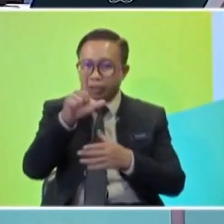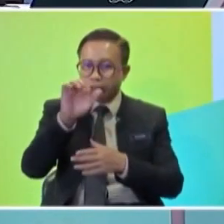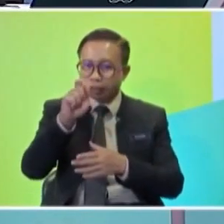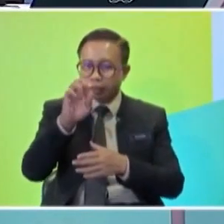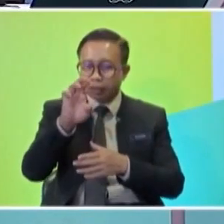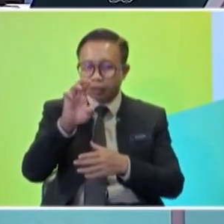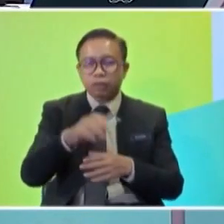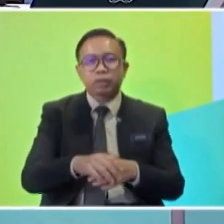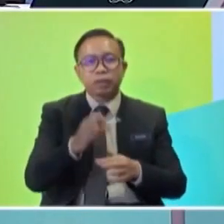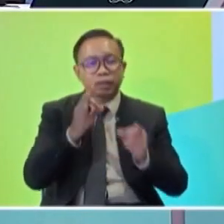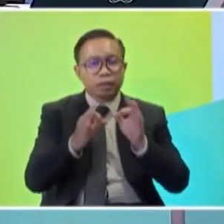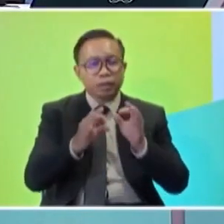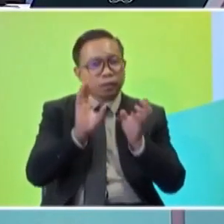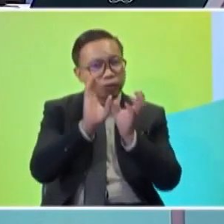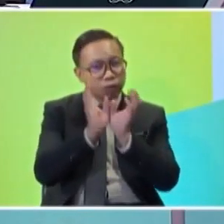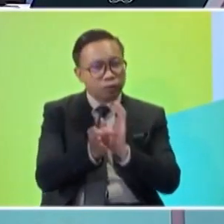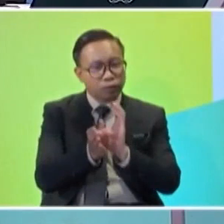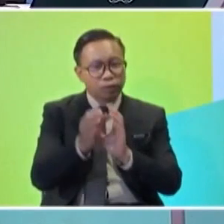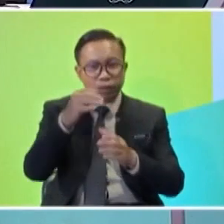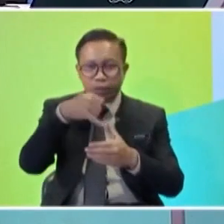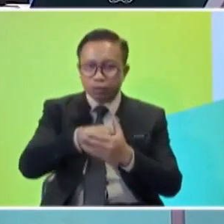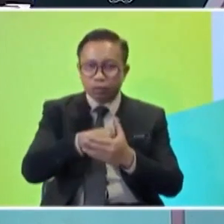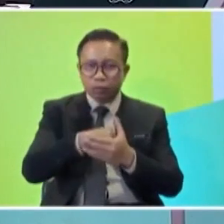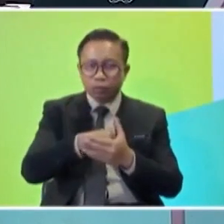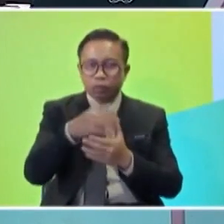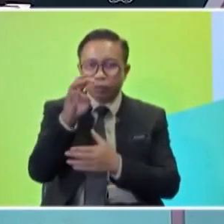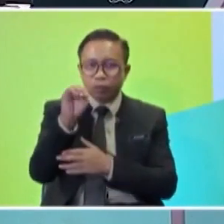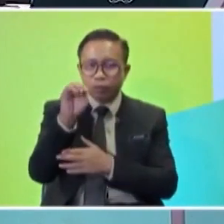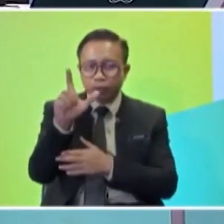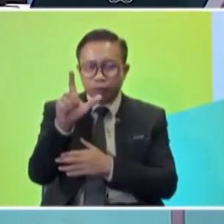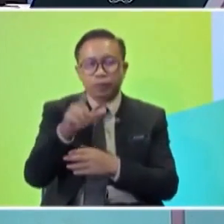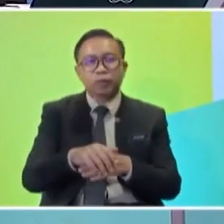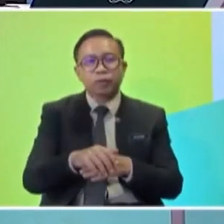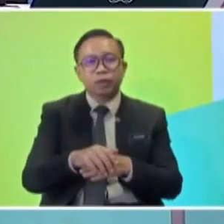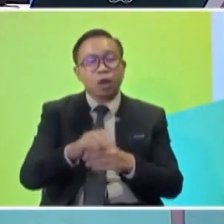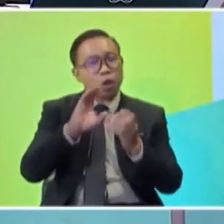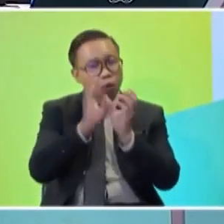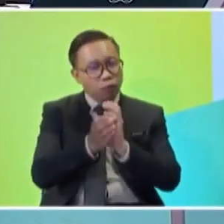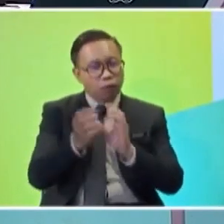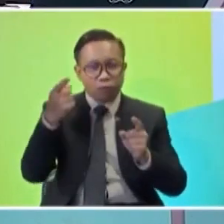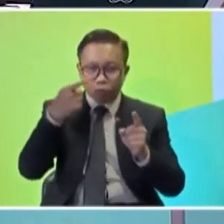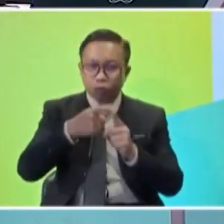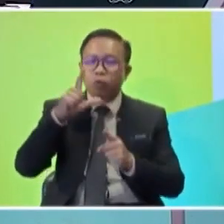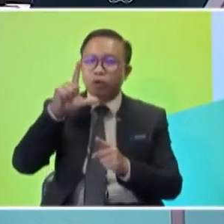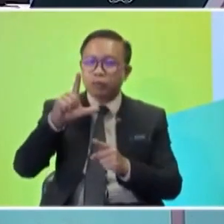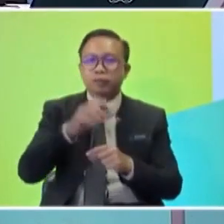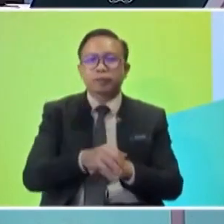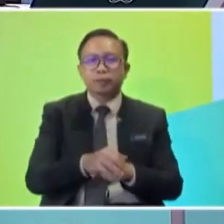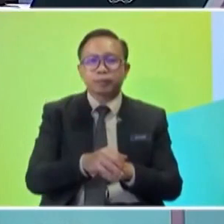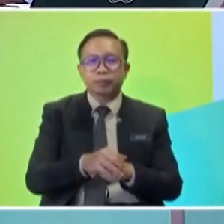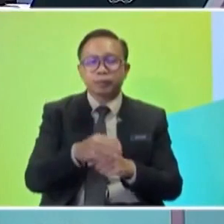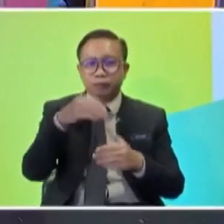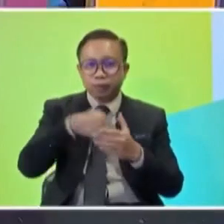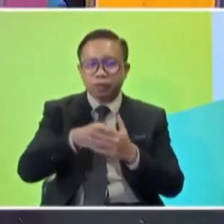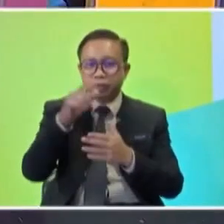Mm. If you convert the measurement into milliliter, but later you have to convert back to liter because they give you the question in